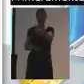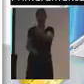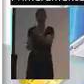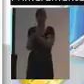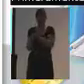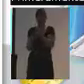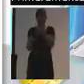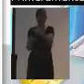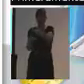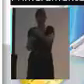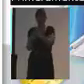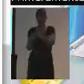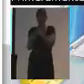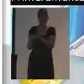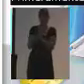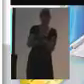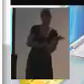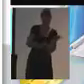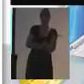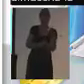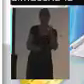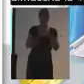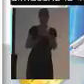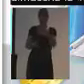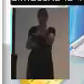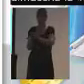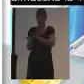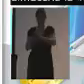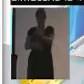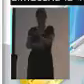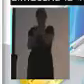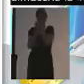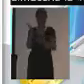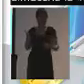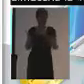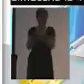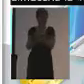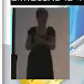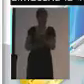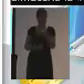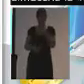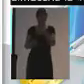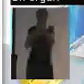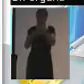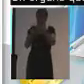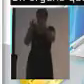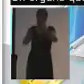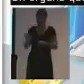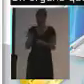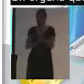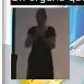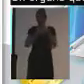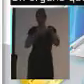that stores the information, and all that is sent to the robot. The robot that registers everything, and there is